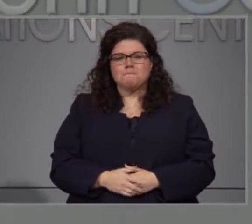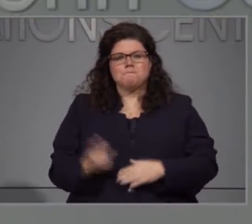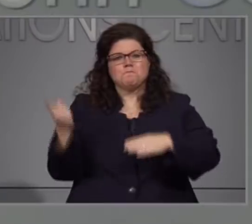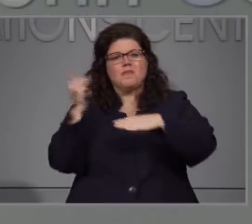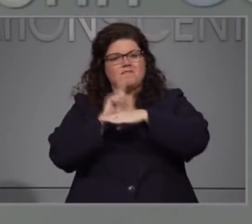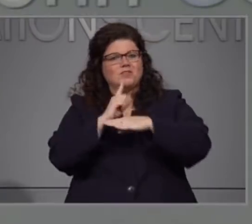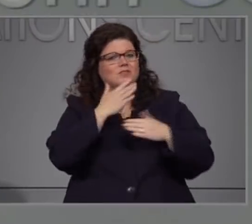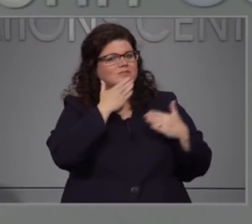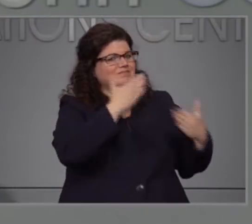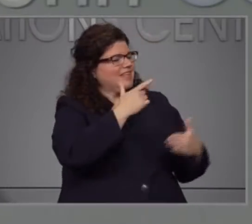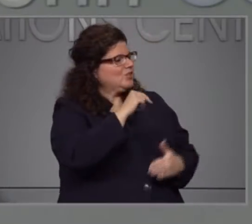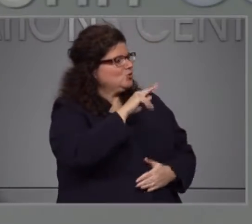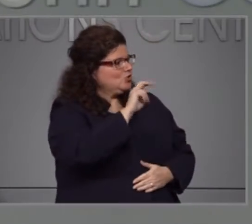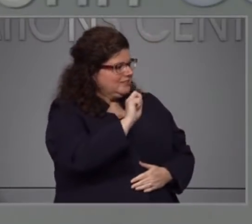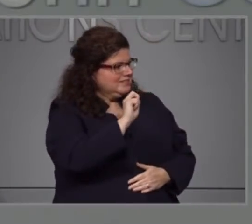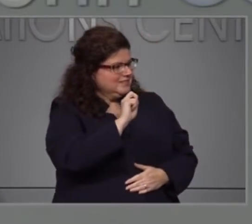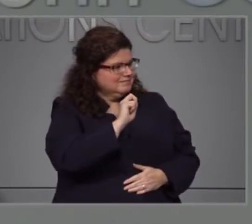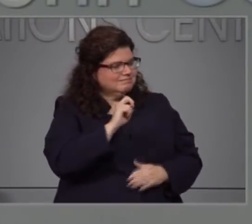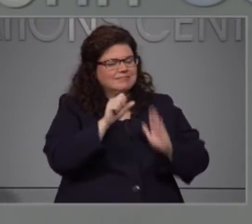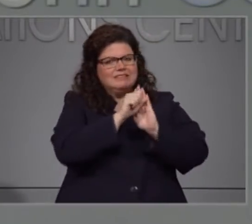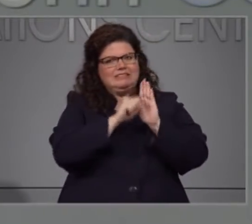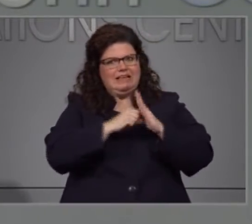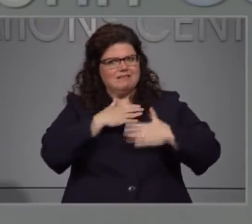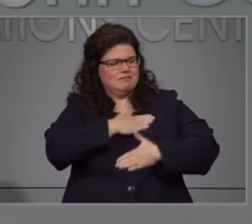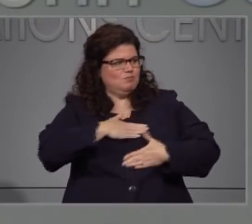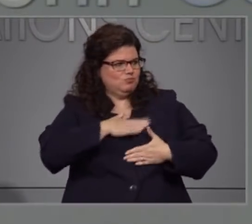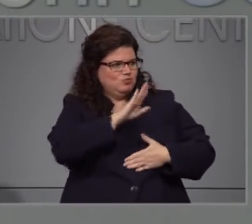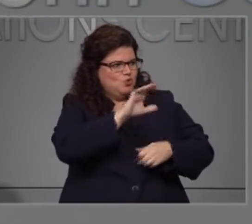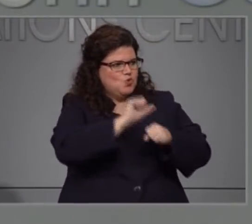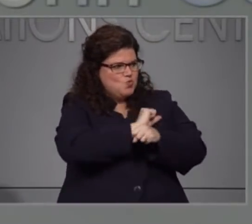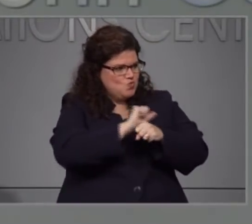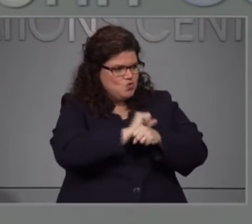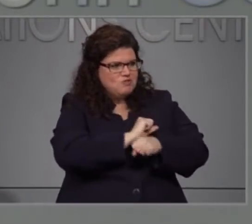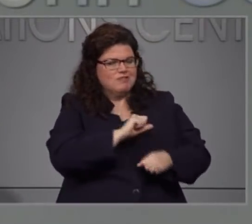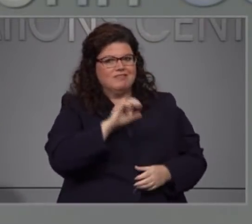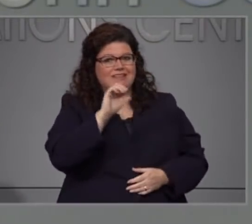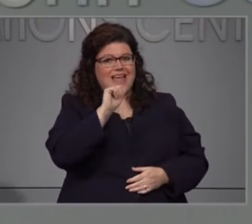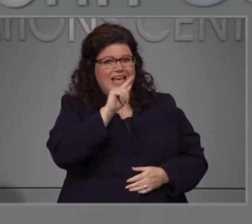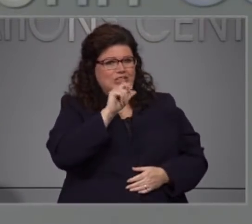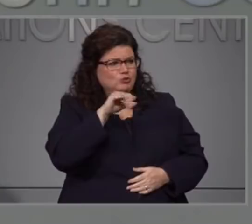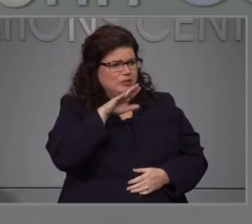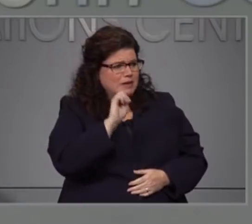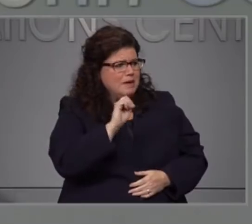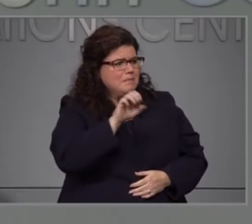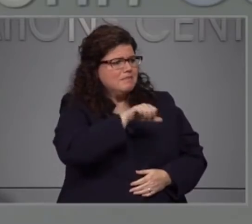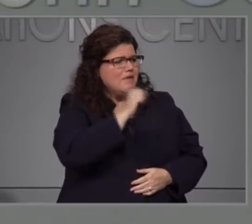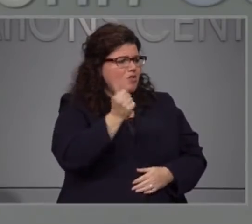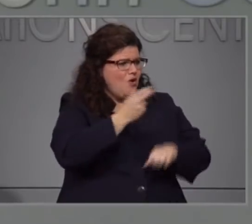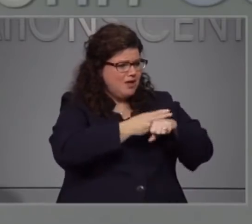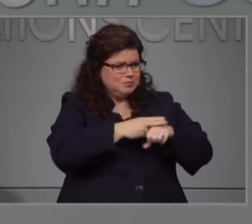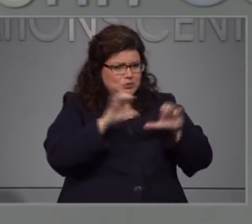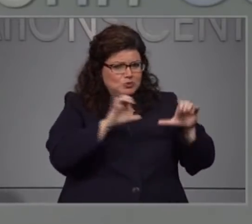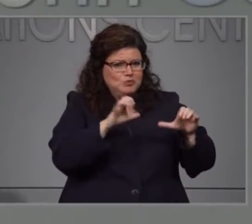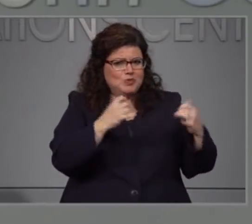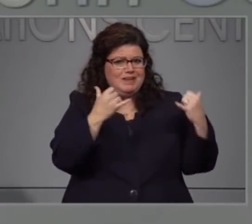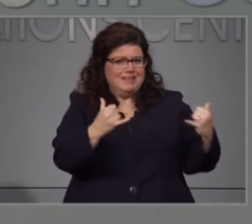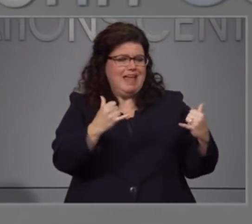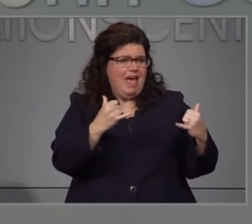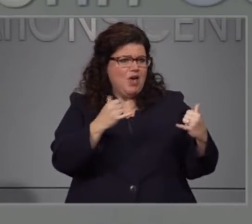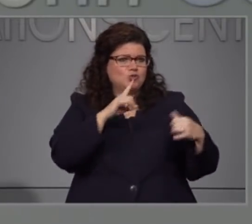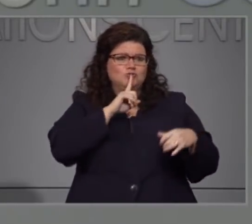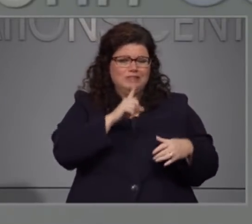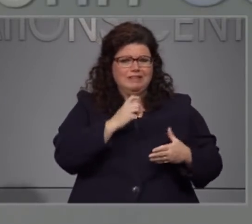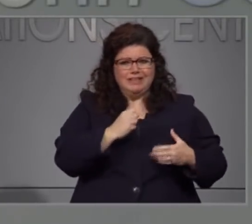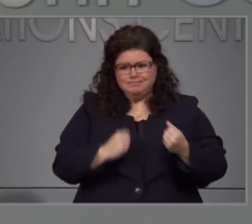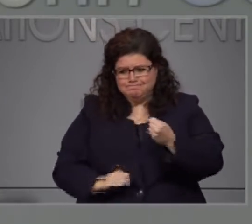Thank you, Gene. Our state appreciates everything that Atrium and other hospitals and medical systems are doing right now to reach our